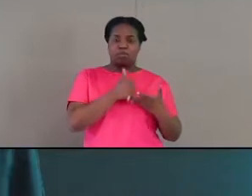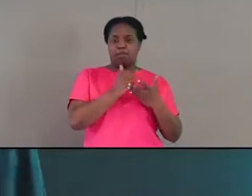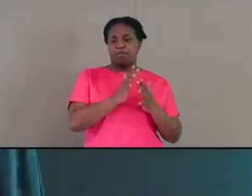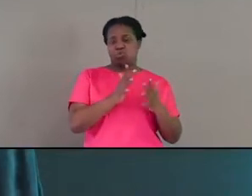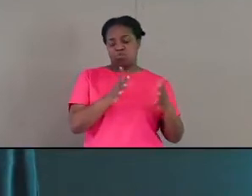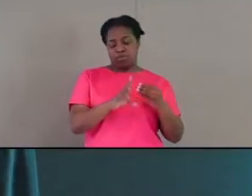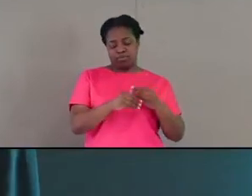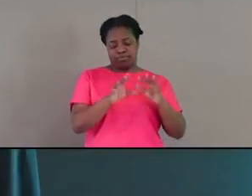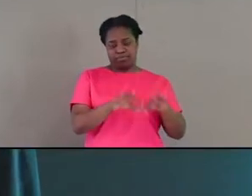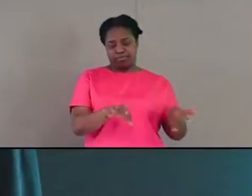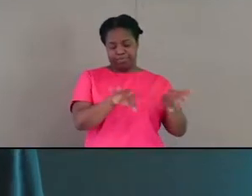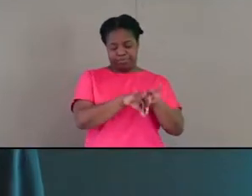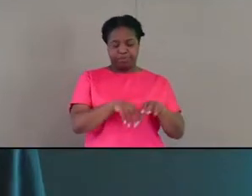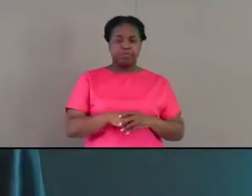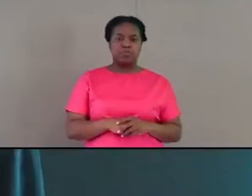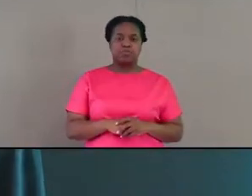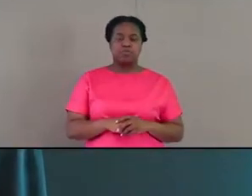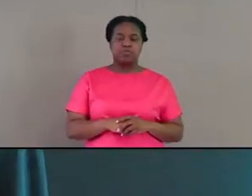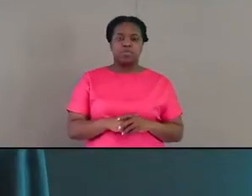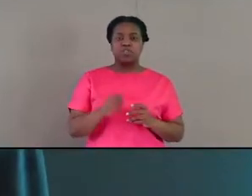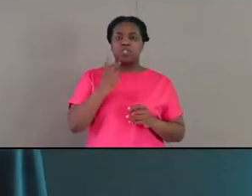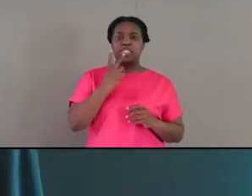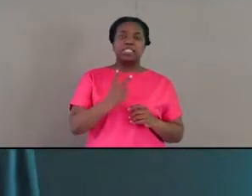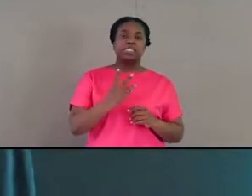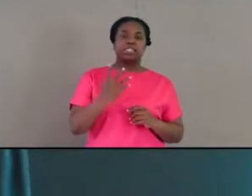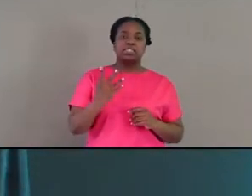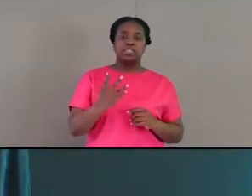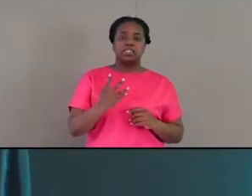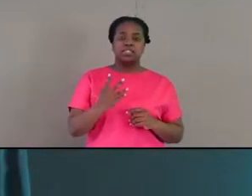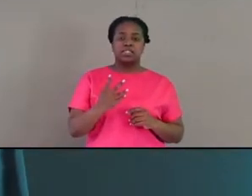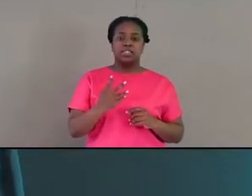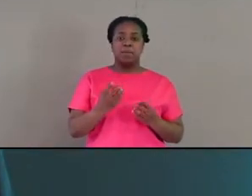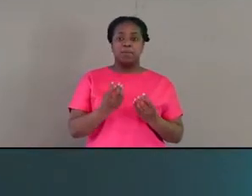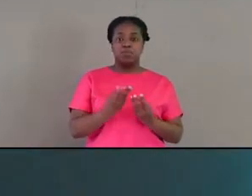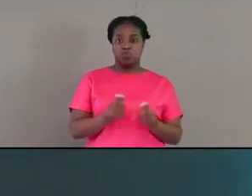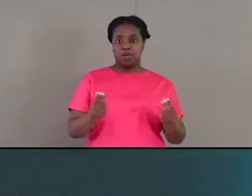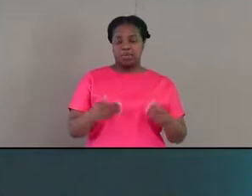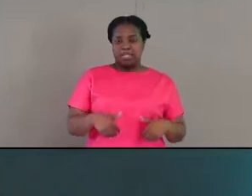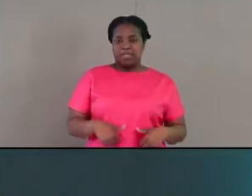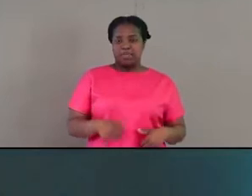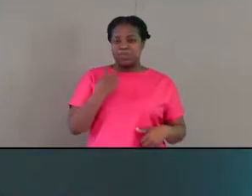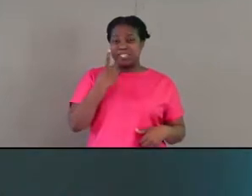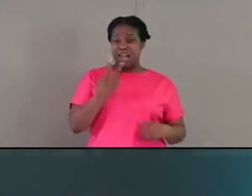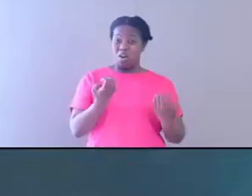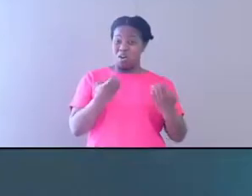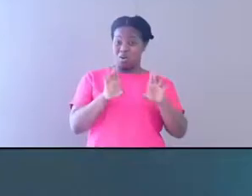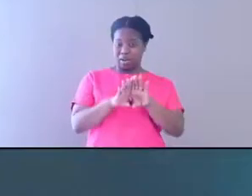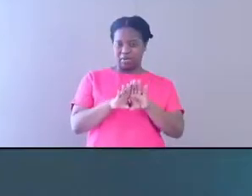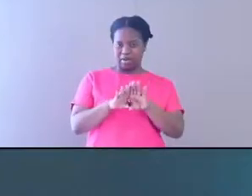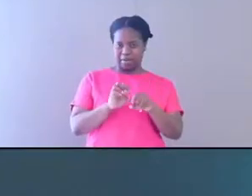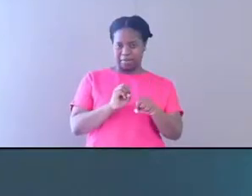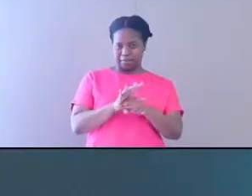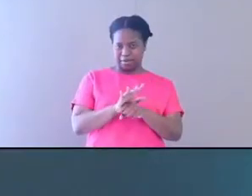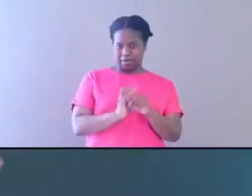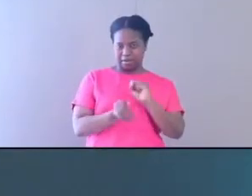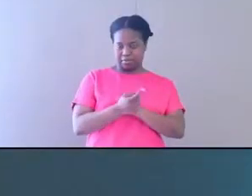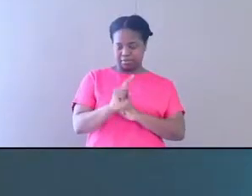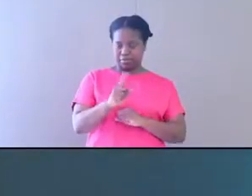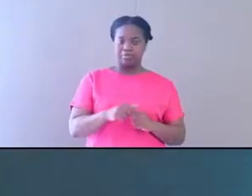Just a little look at the child poverty rates and trends and then a look at the impact of lockdown. So this is kind of what we're getting into in this section.